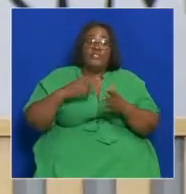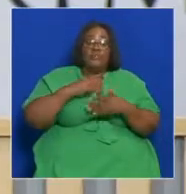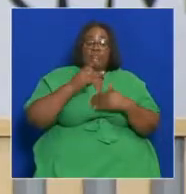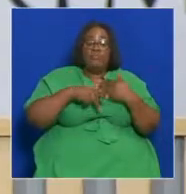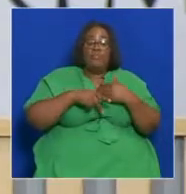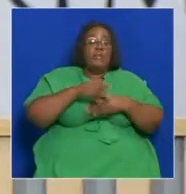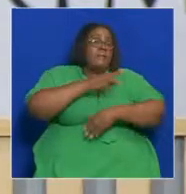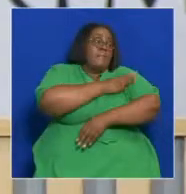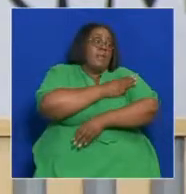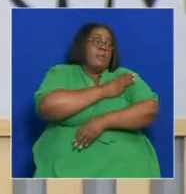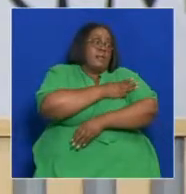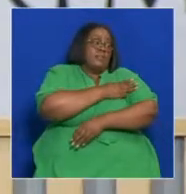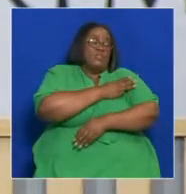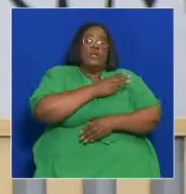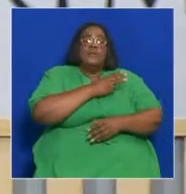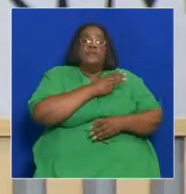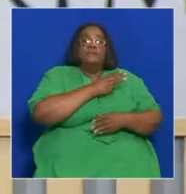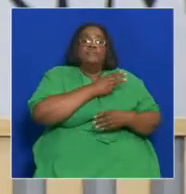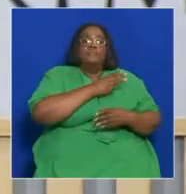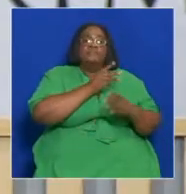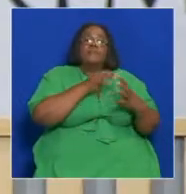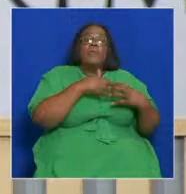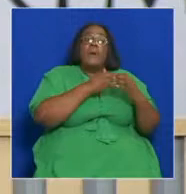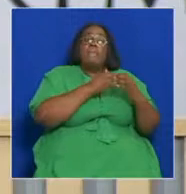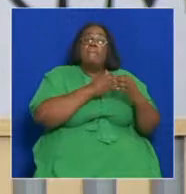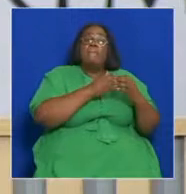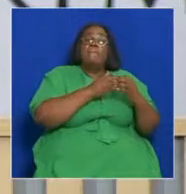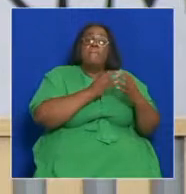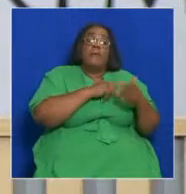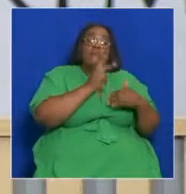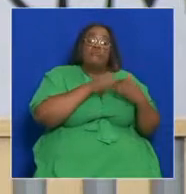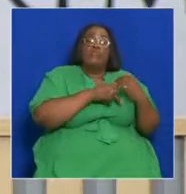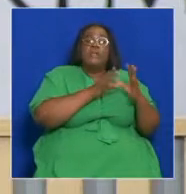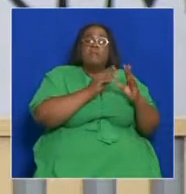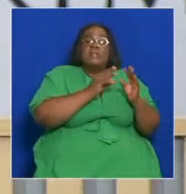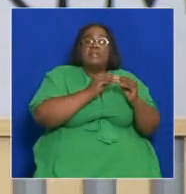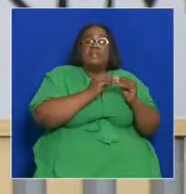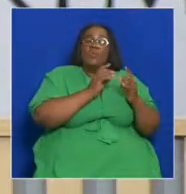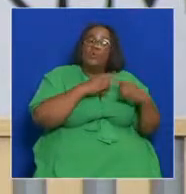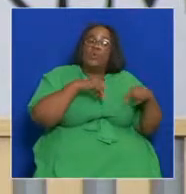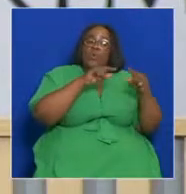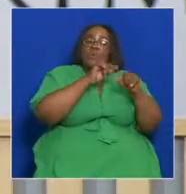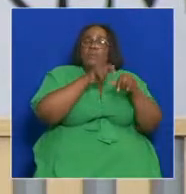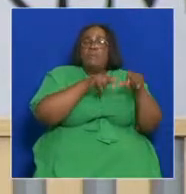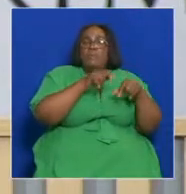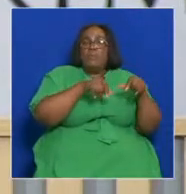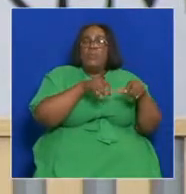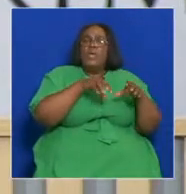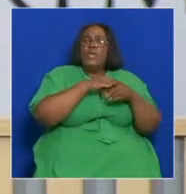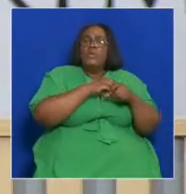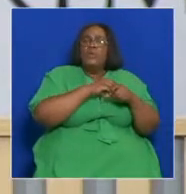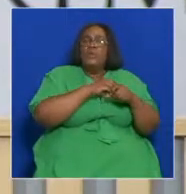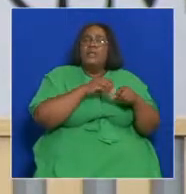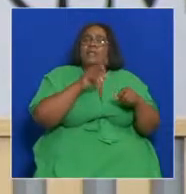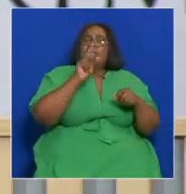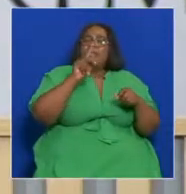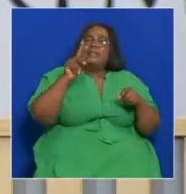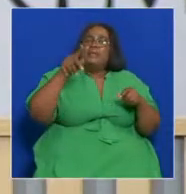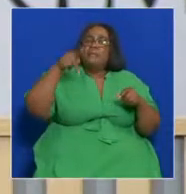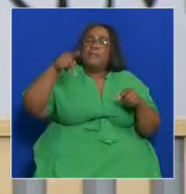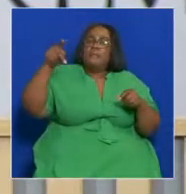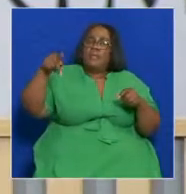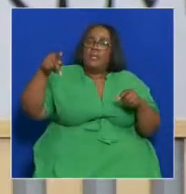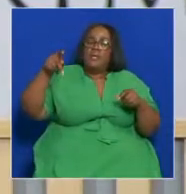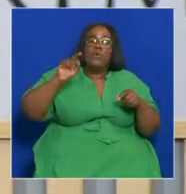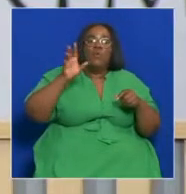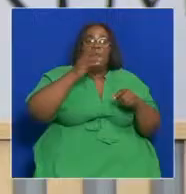convenes a project meeting with all stakeholders, including the DDPP, all information